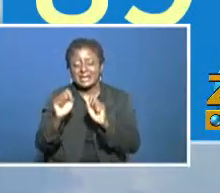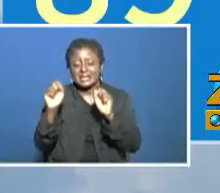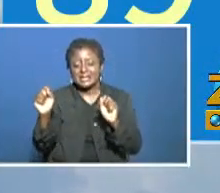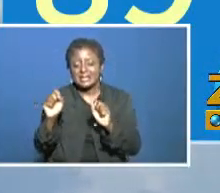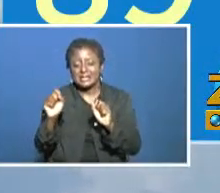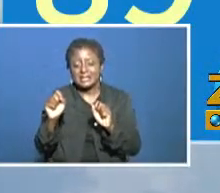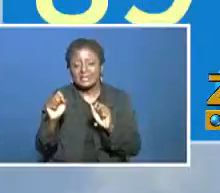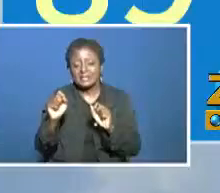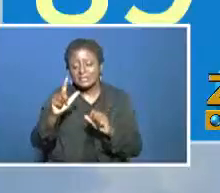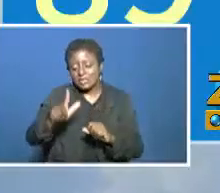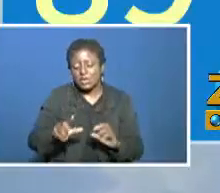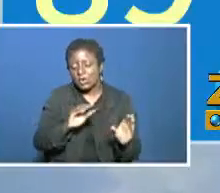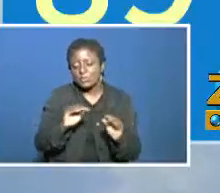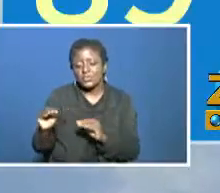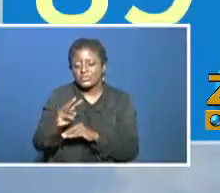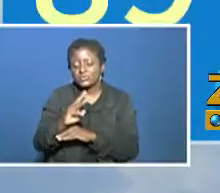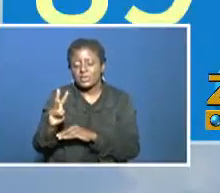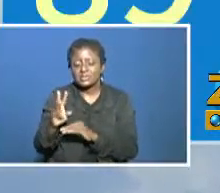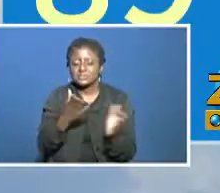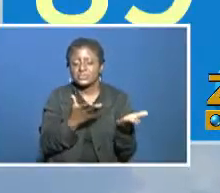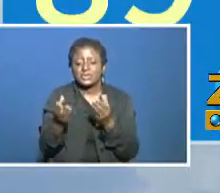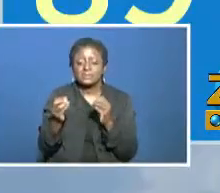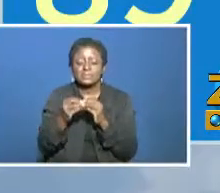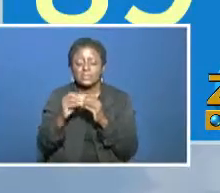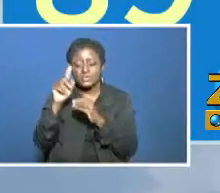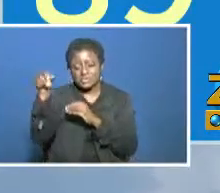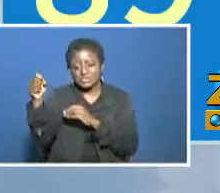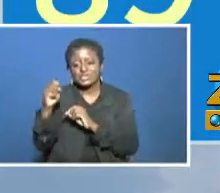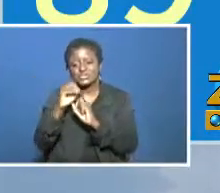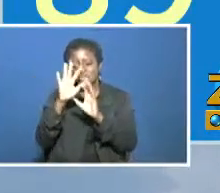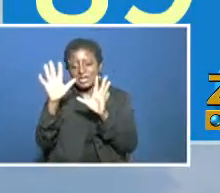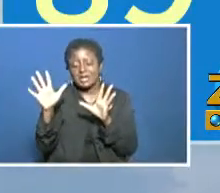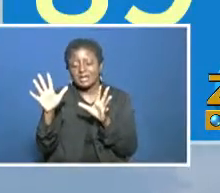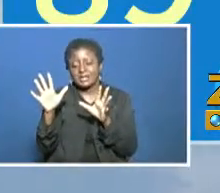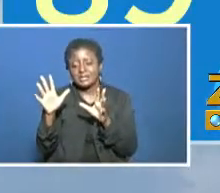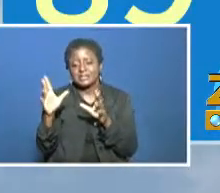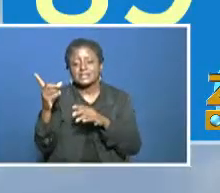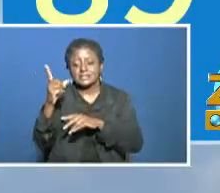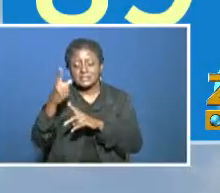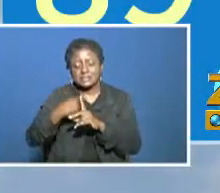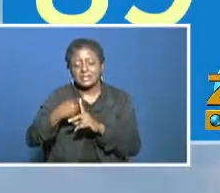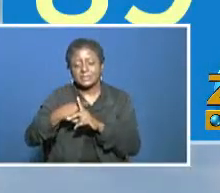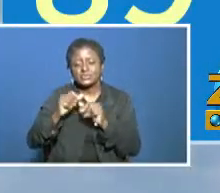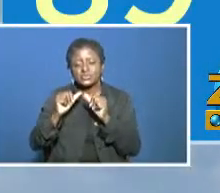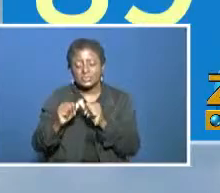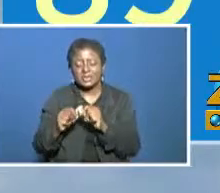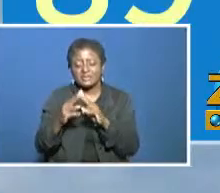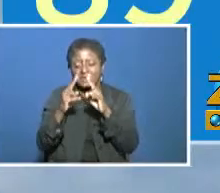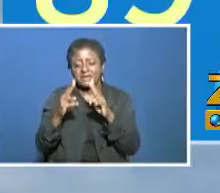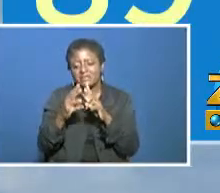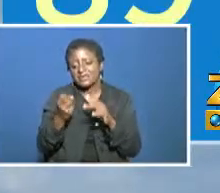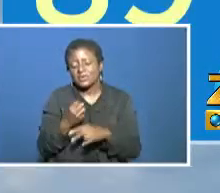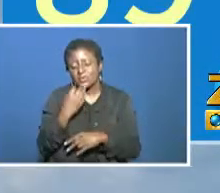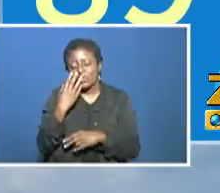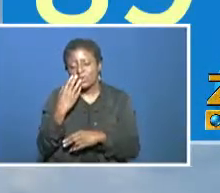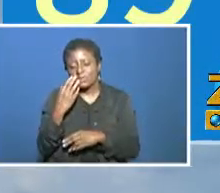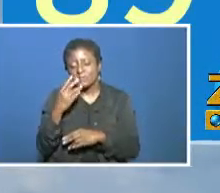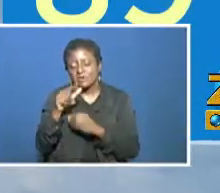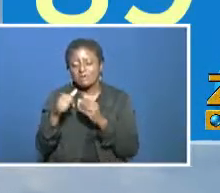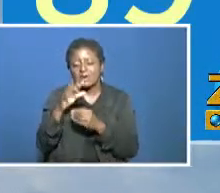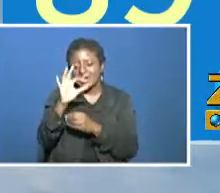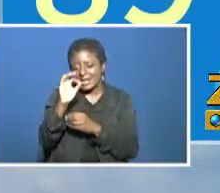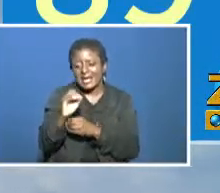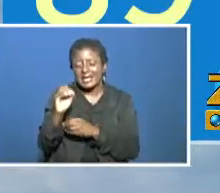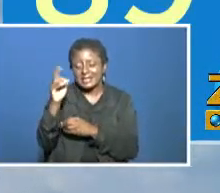towards the west, bringing more sunshine to our forecast during the daytime. But those temperatures going to remain very, very warm around the 90-degree mark with